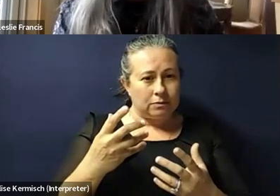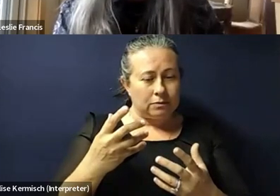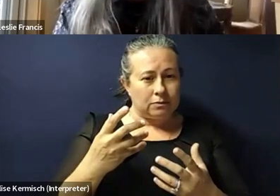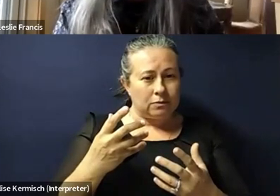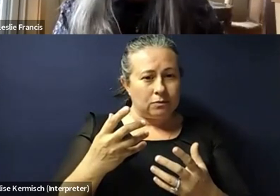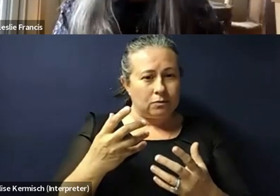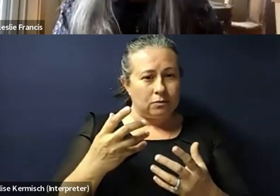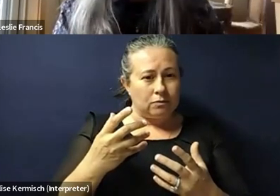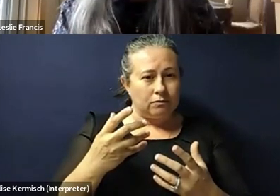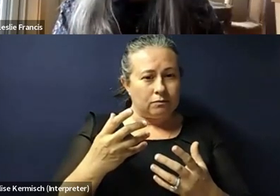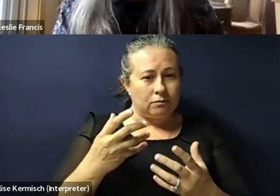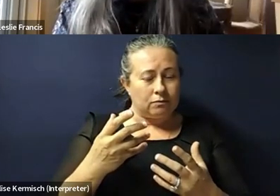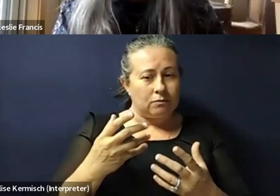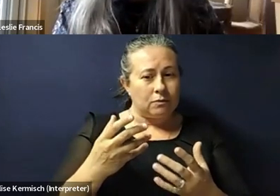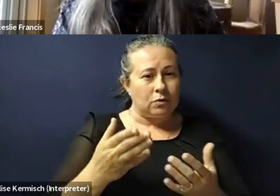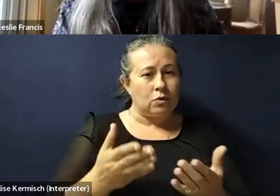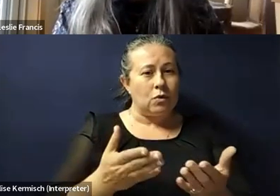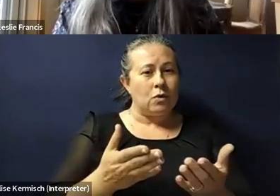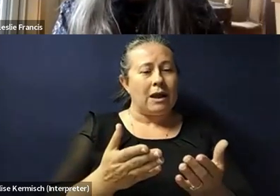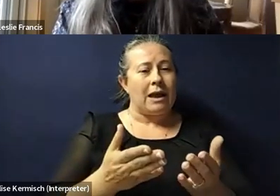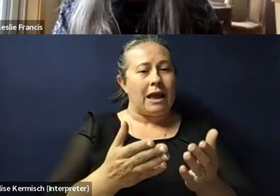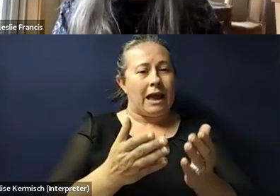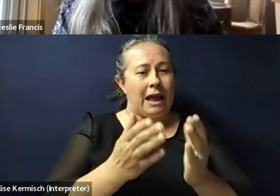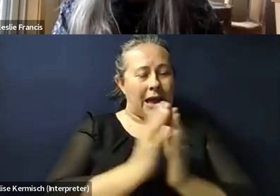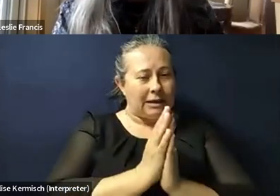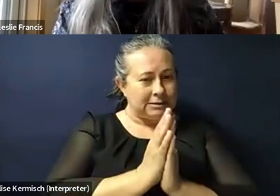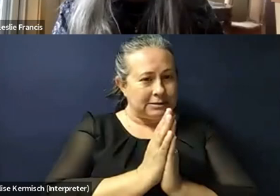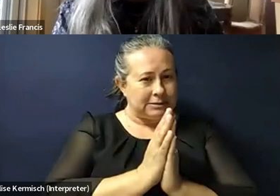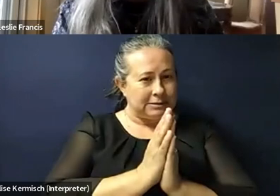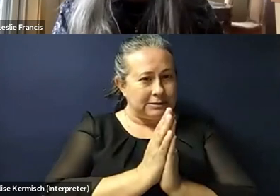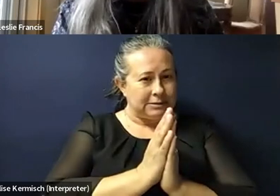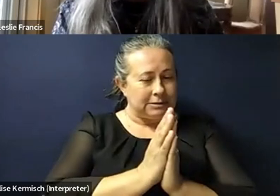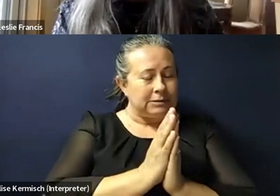advocate for other people with